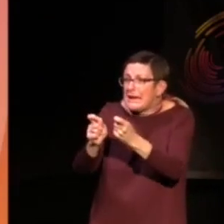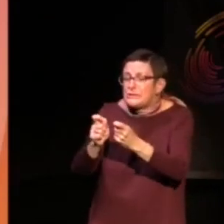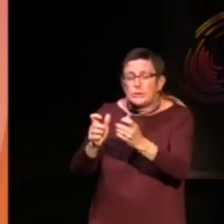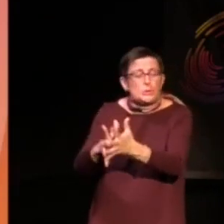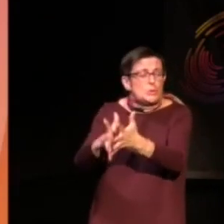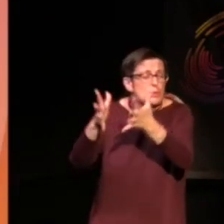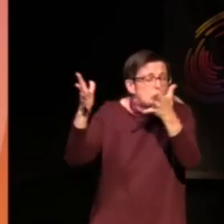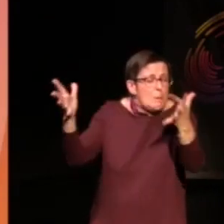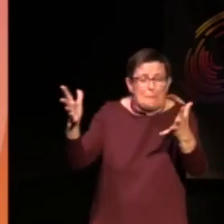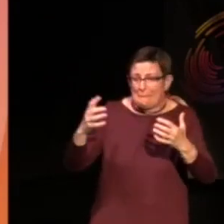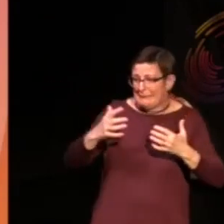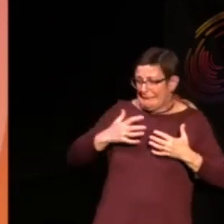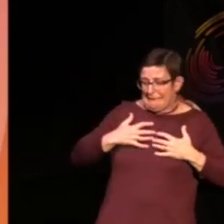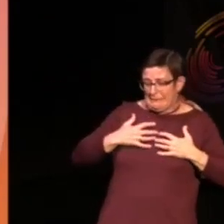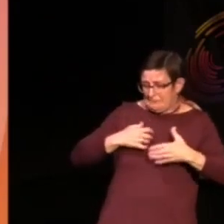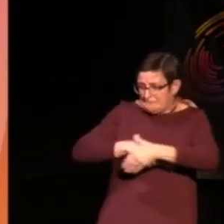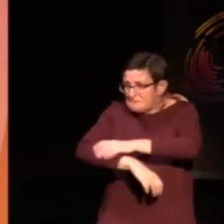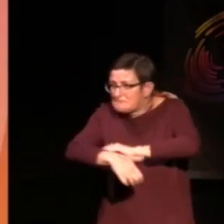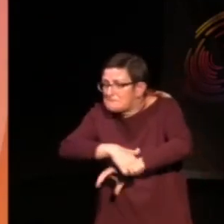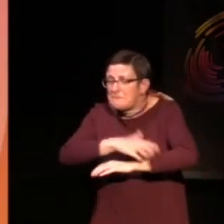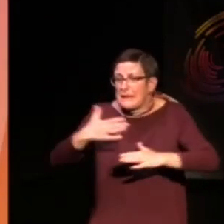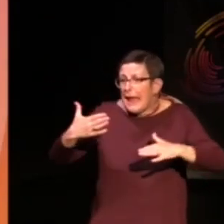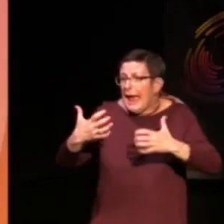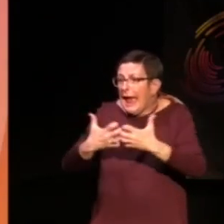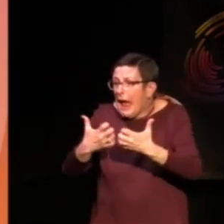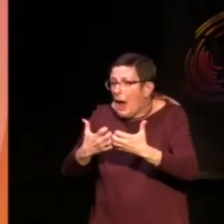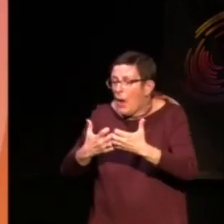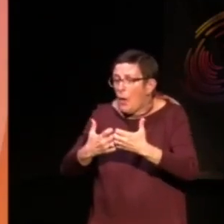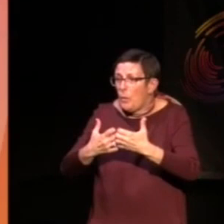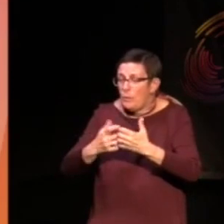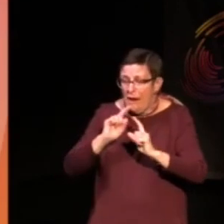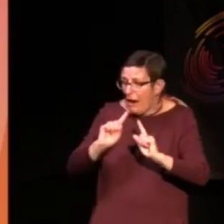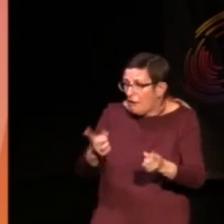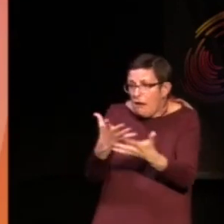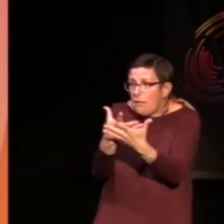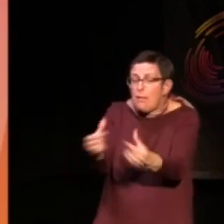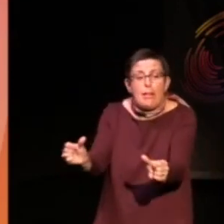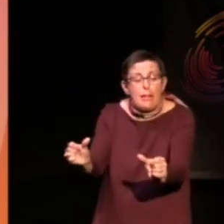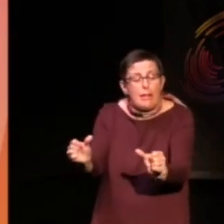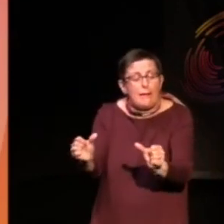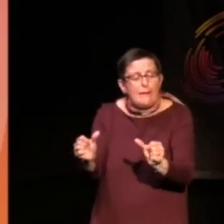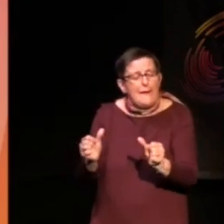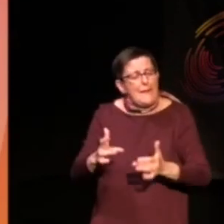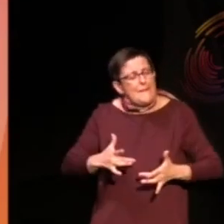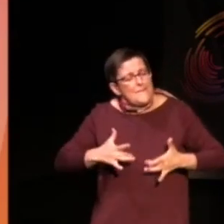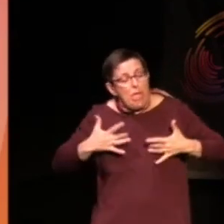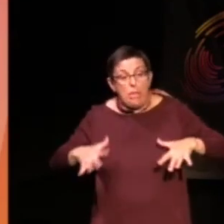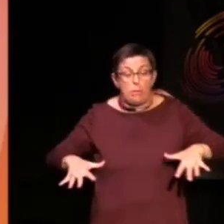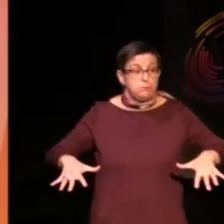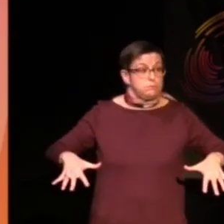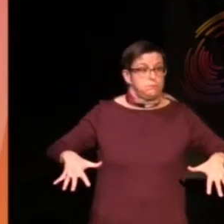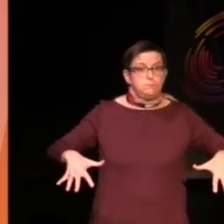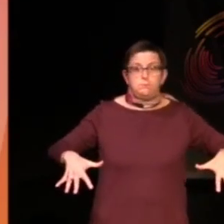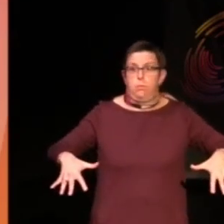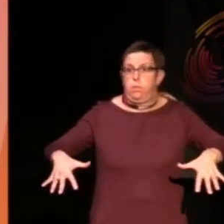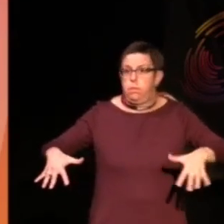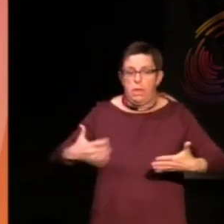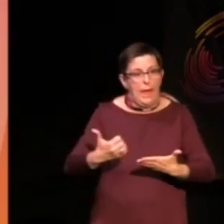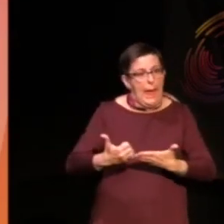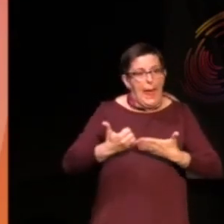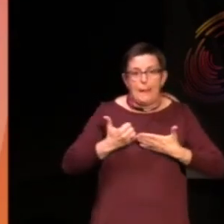do? There are so many problems in the world. I'm so small, what can I do? So this feeling of helplessness,